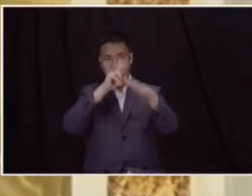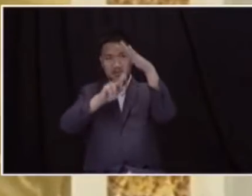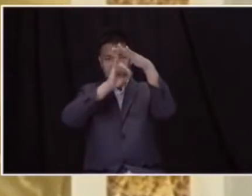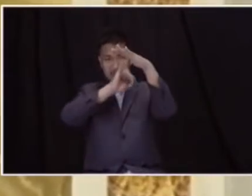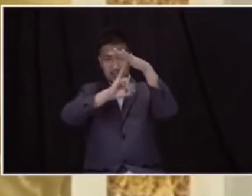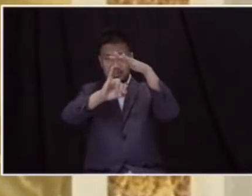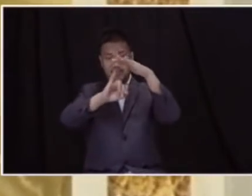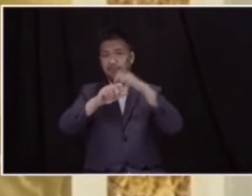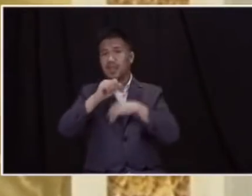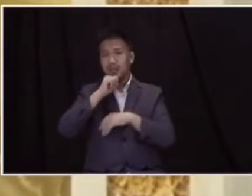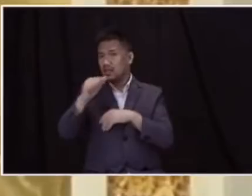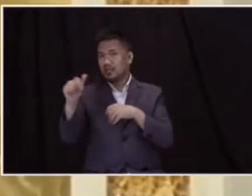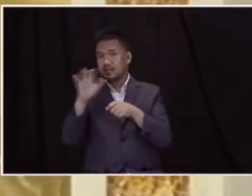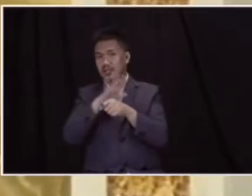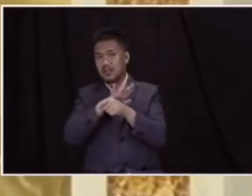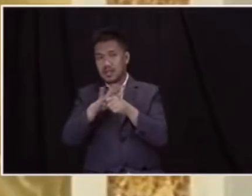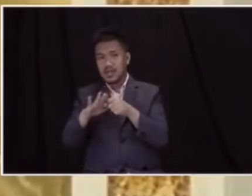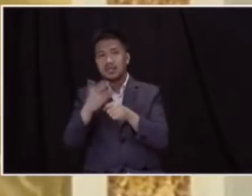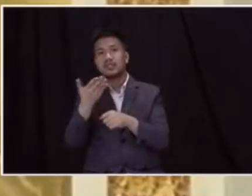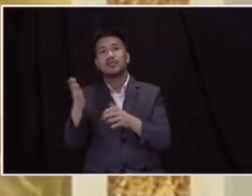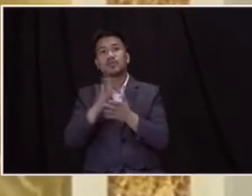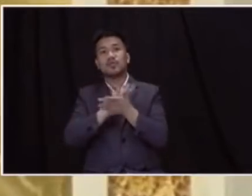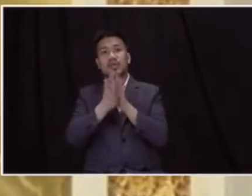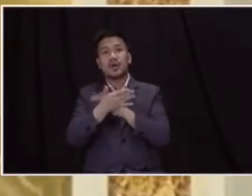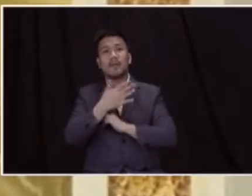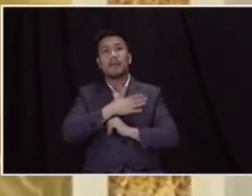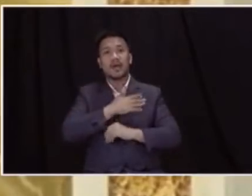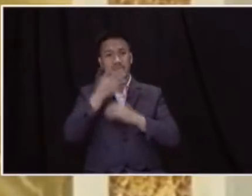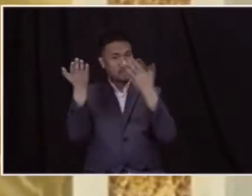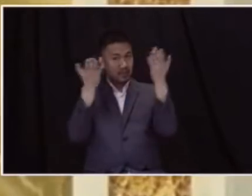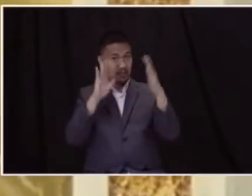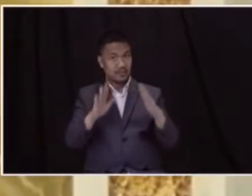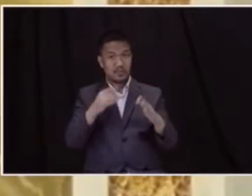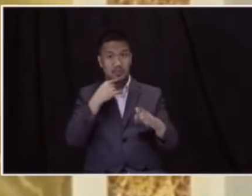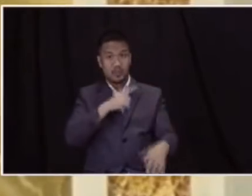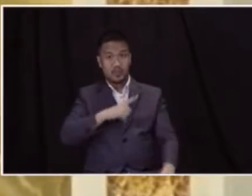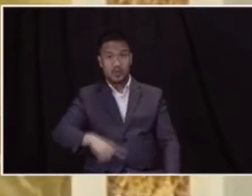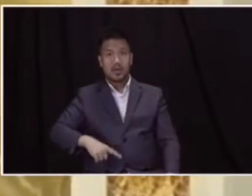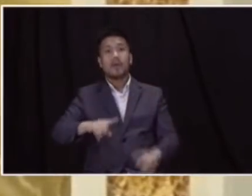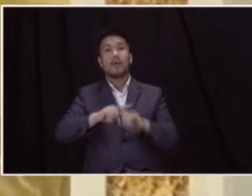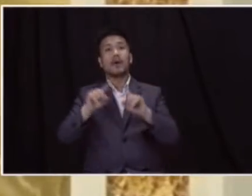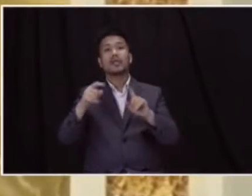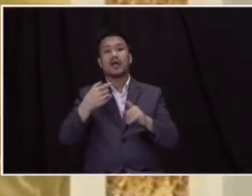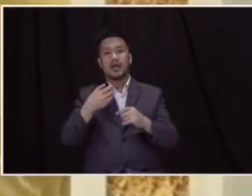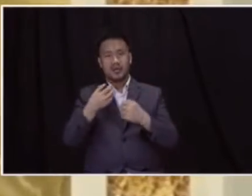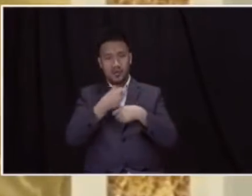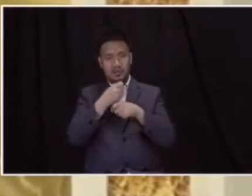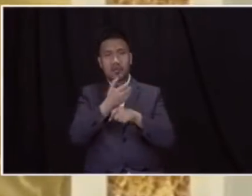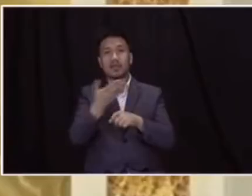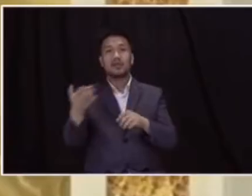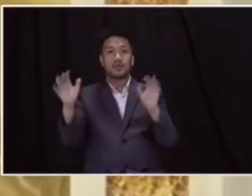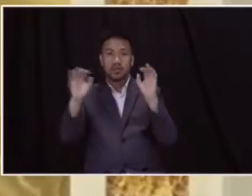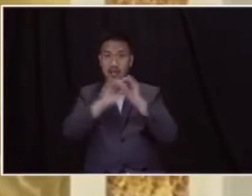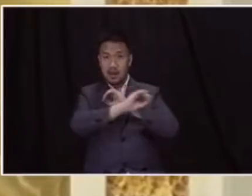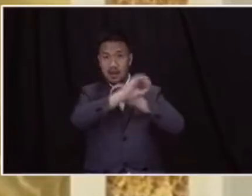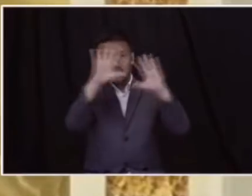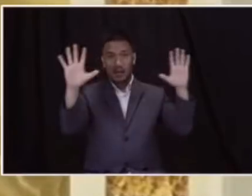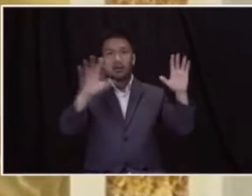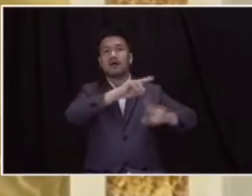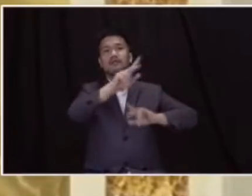It is not enough that you be my servant. I will make you the light of